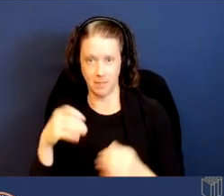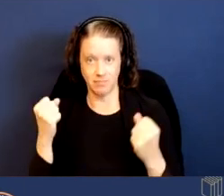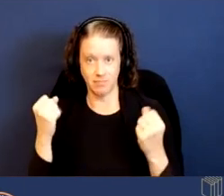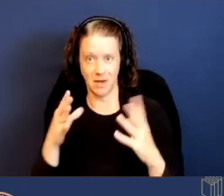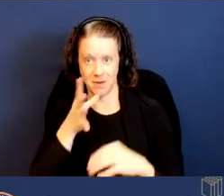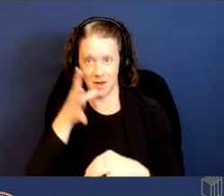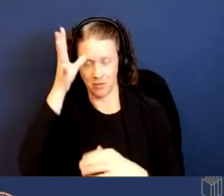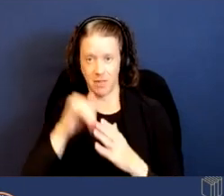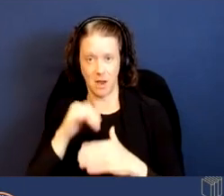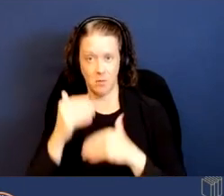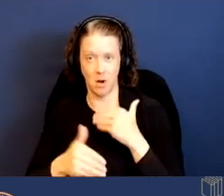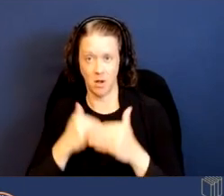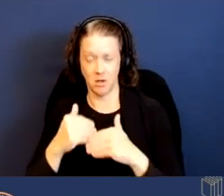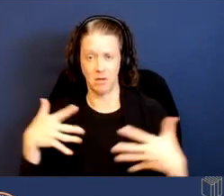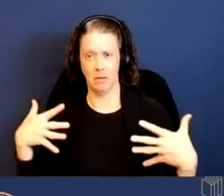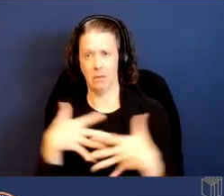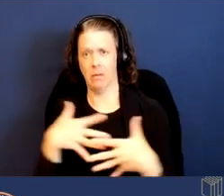process oftentimes is scary.